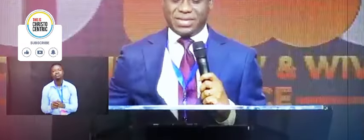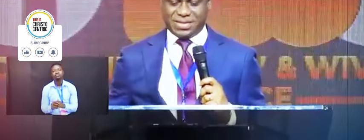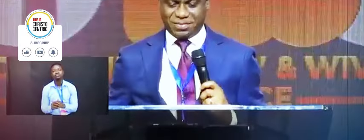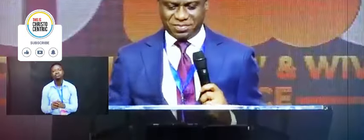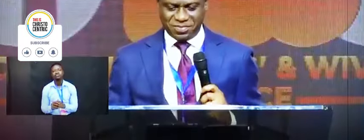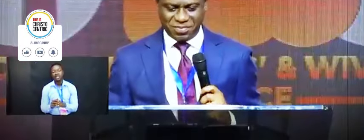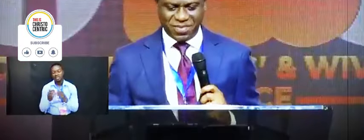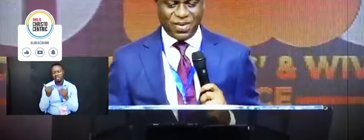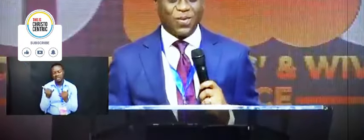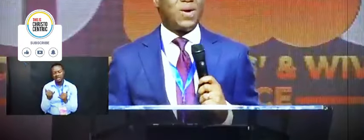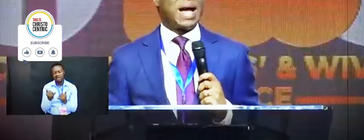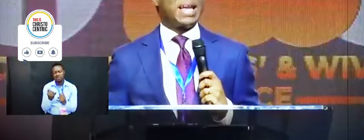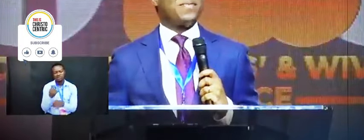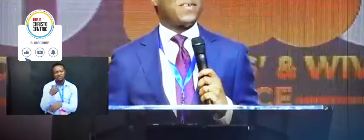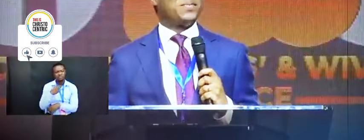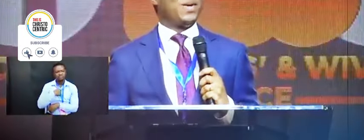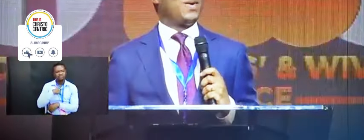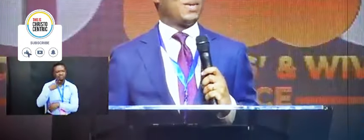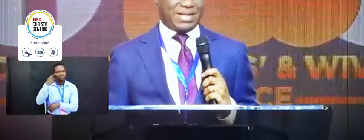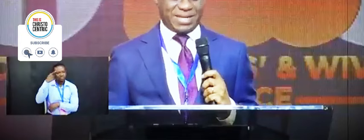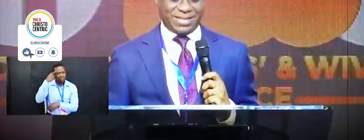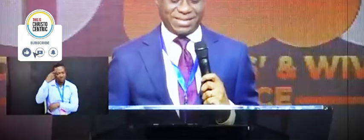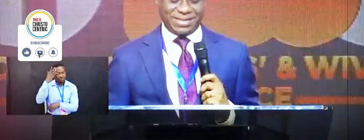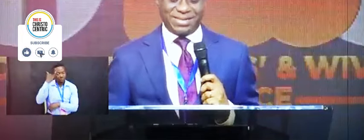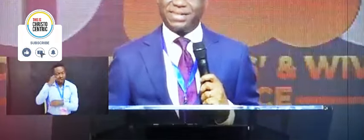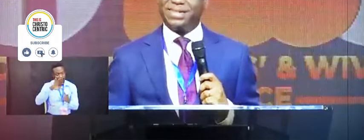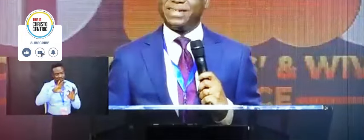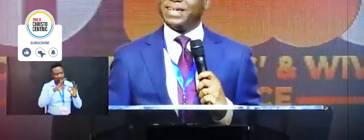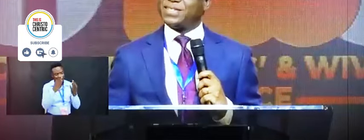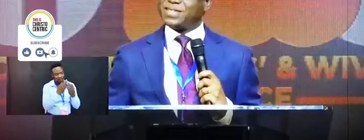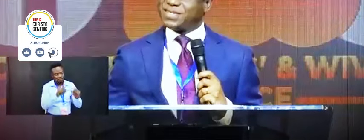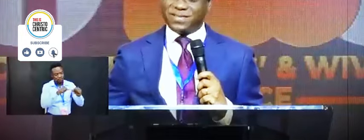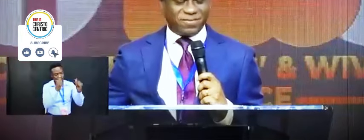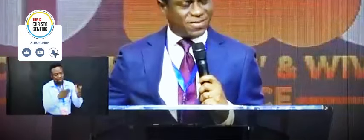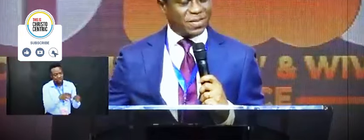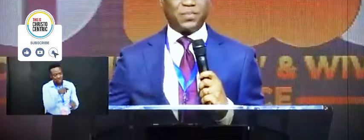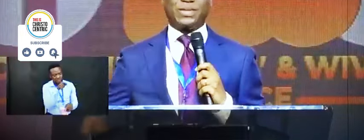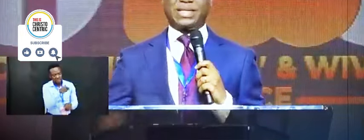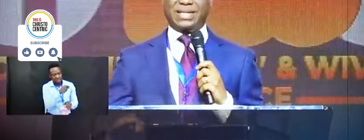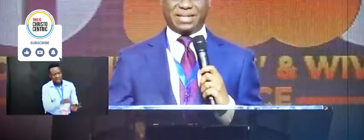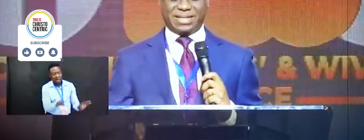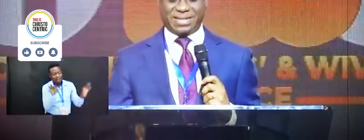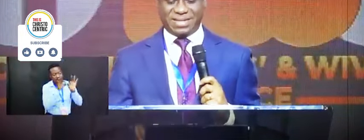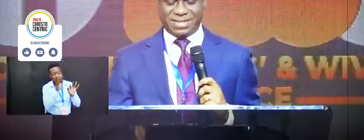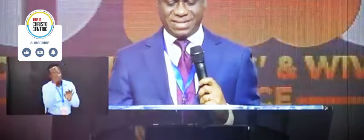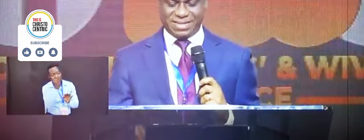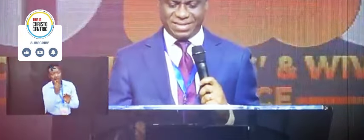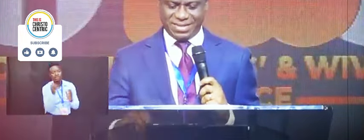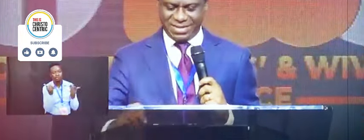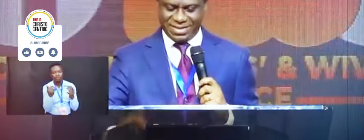compelling reason why the family altar is important.